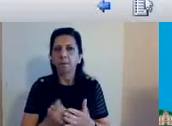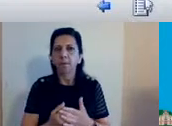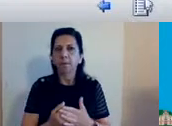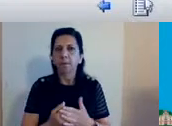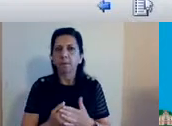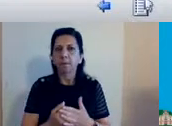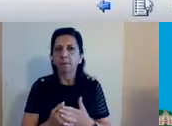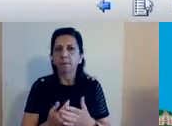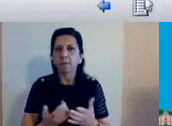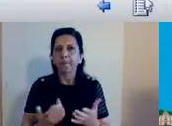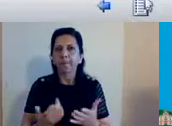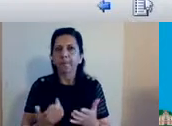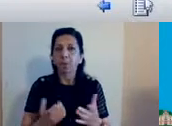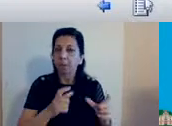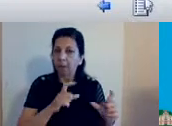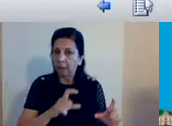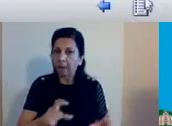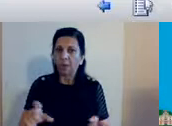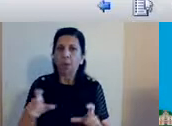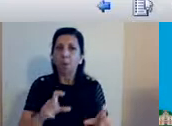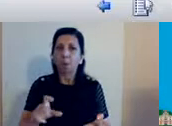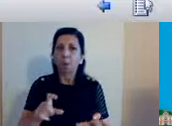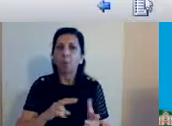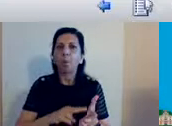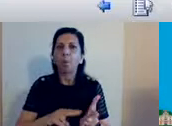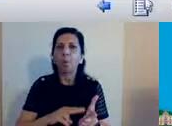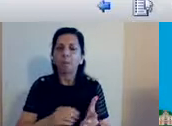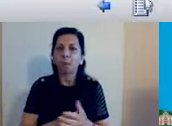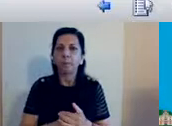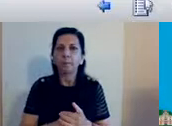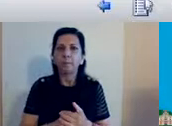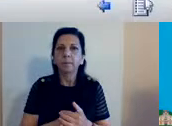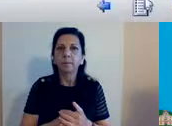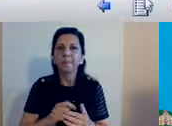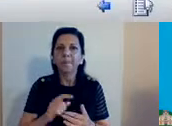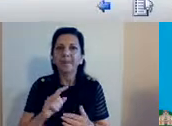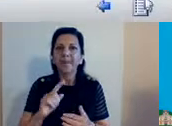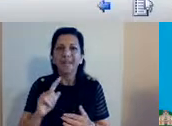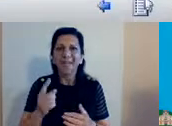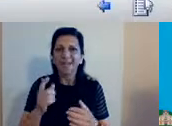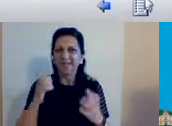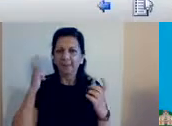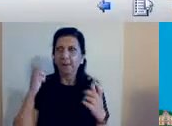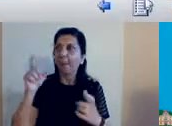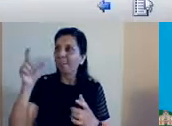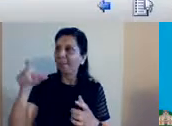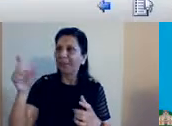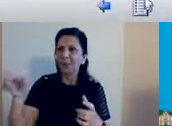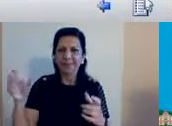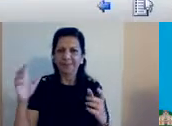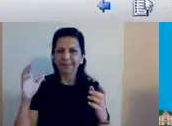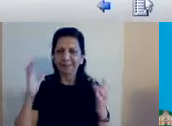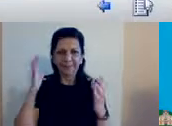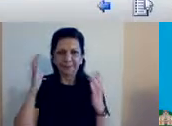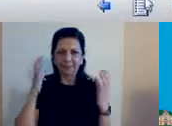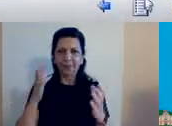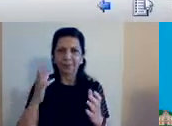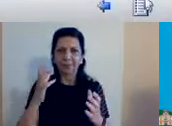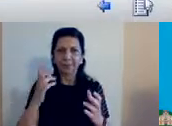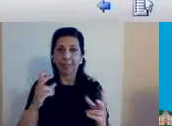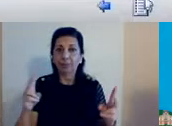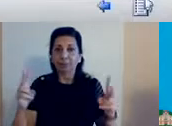continue to do so. And again, really, really important, if, you know, and I'm not the first to say this, and one of our